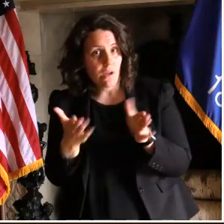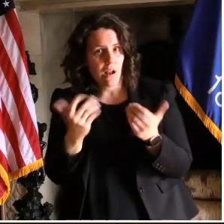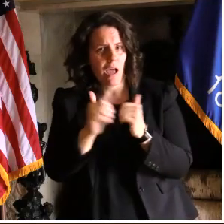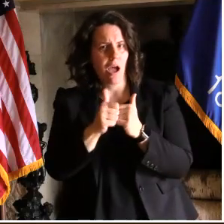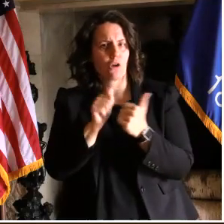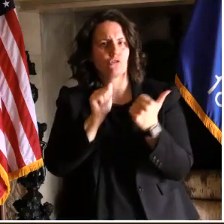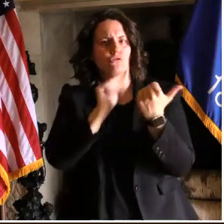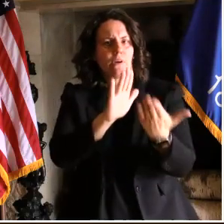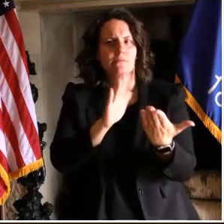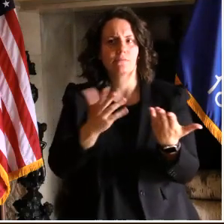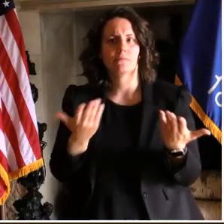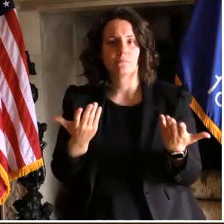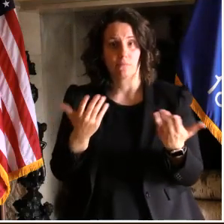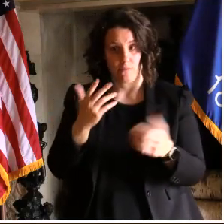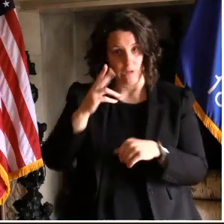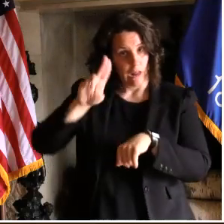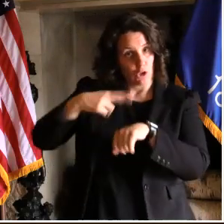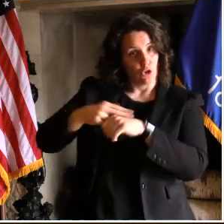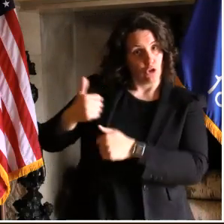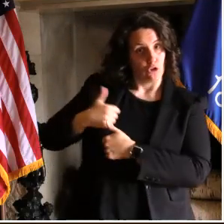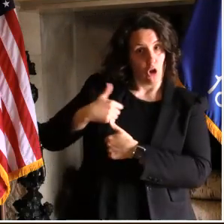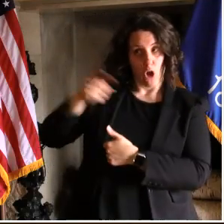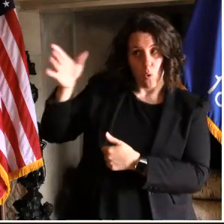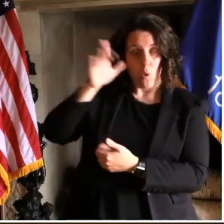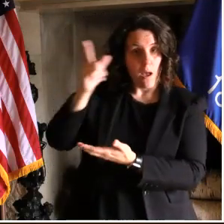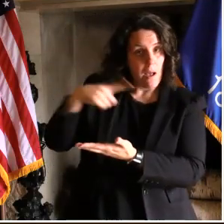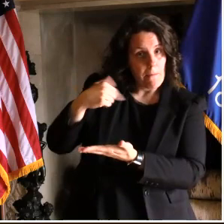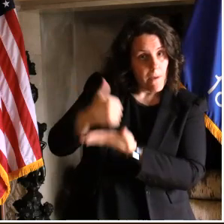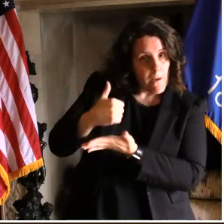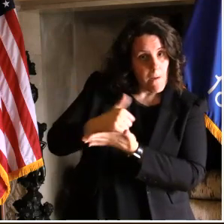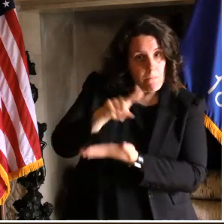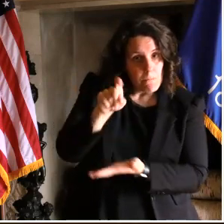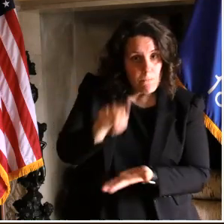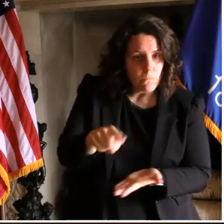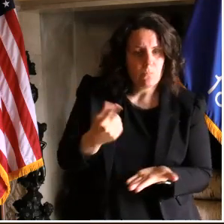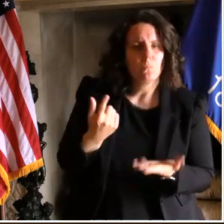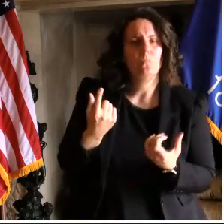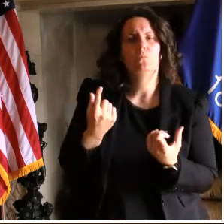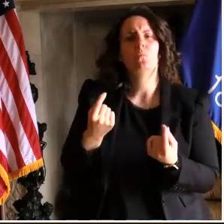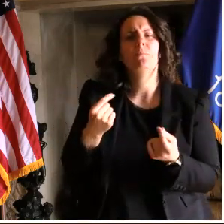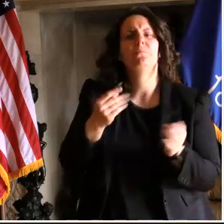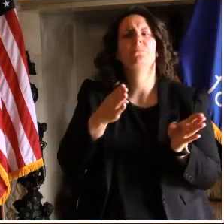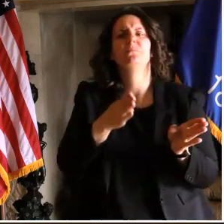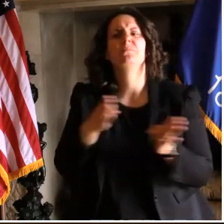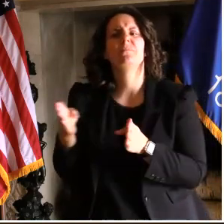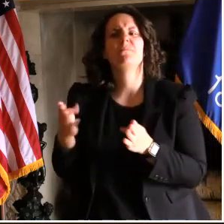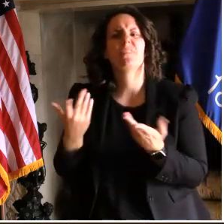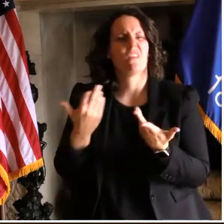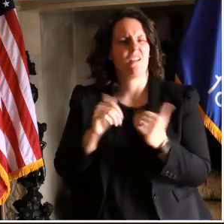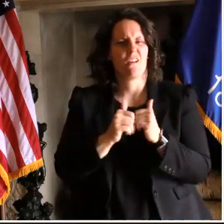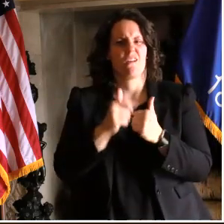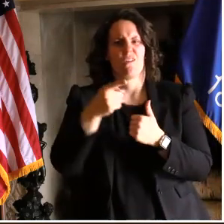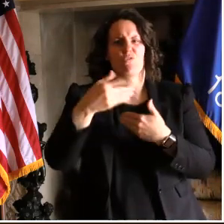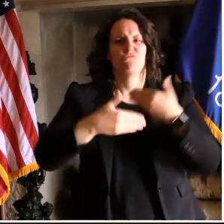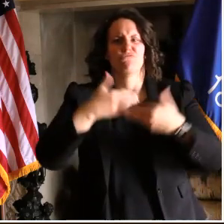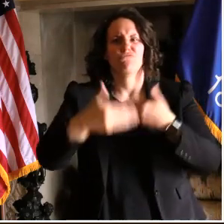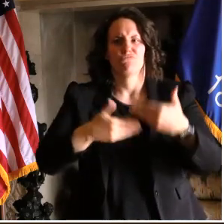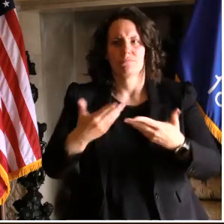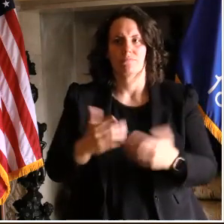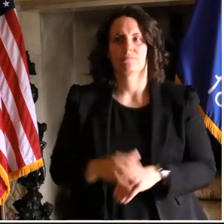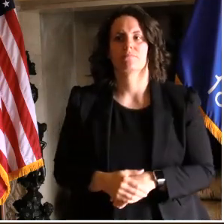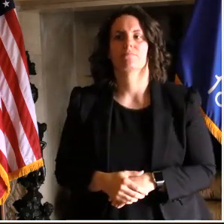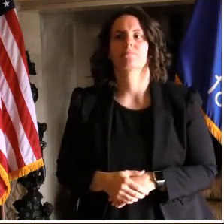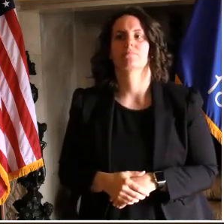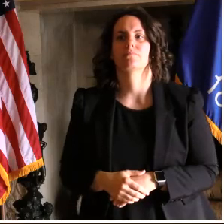Guard members there? I was just kind of curious how you kind of plan to address potential shortages. Well, Hi, this is Brian Nelson,